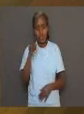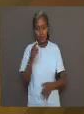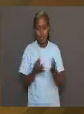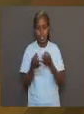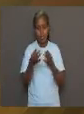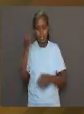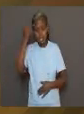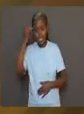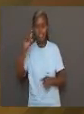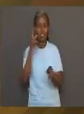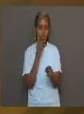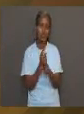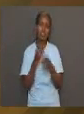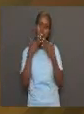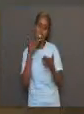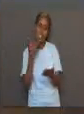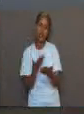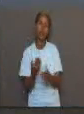correctly, well done.